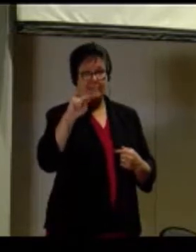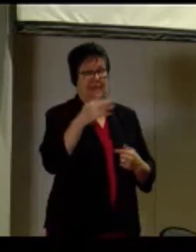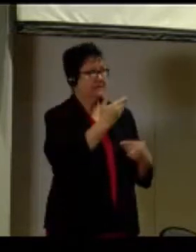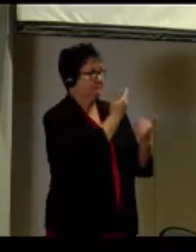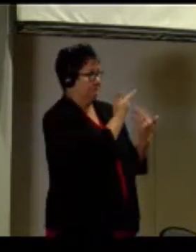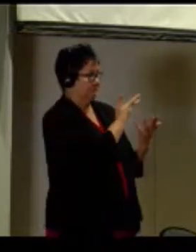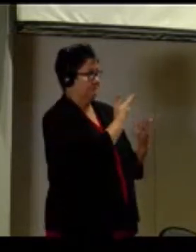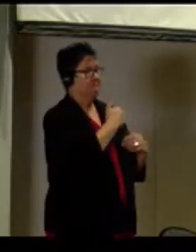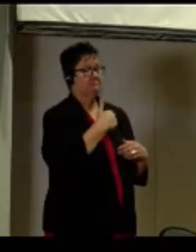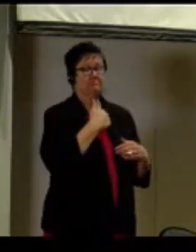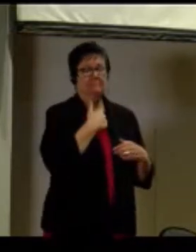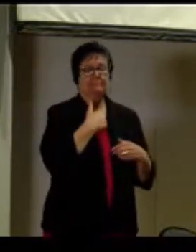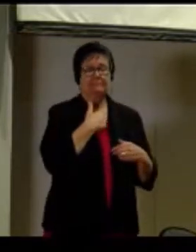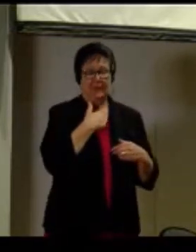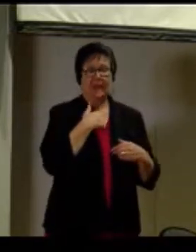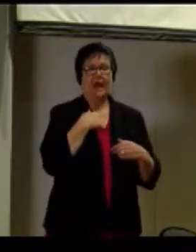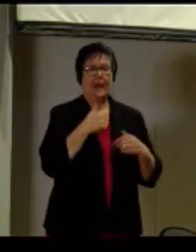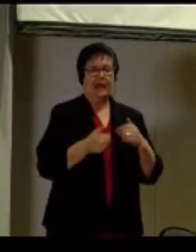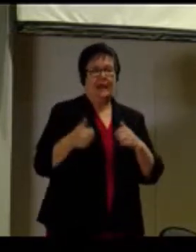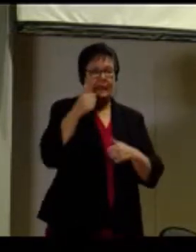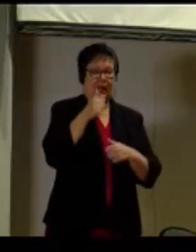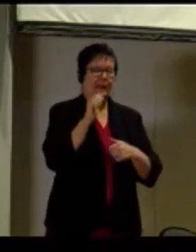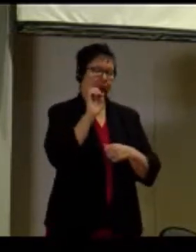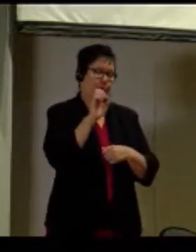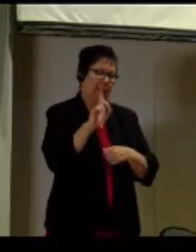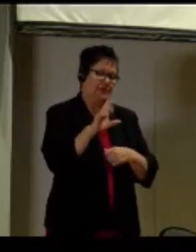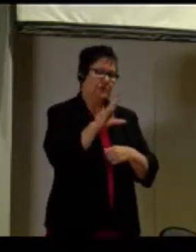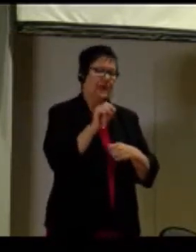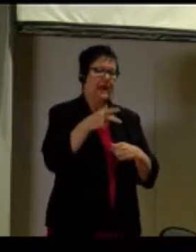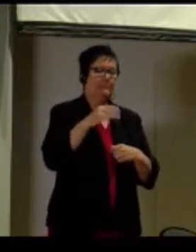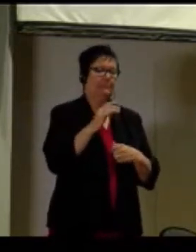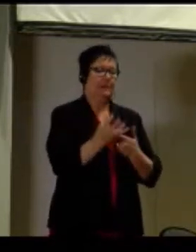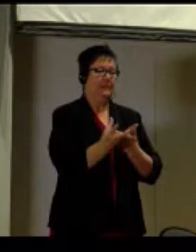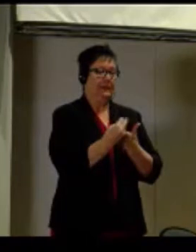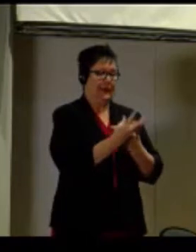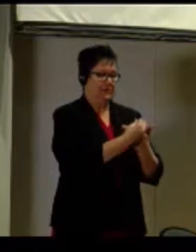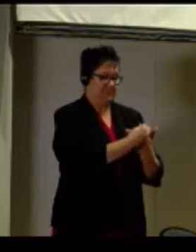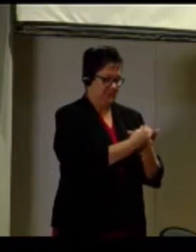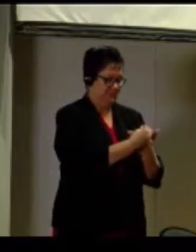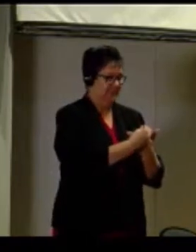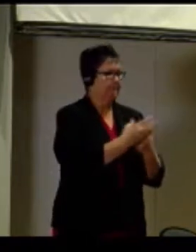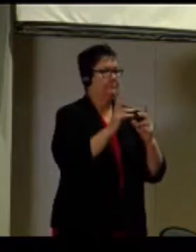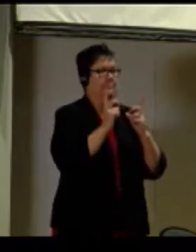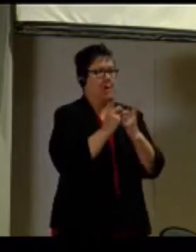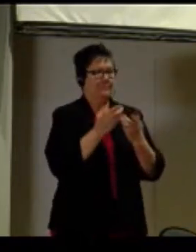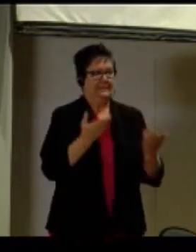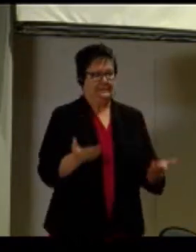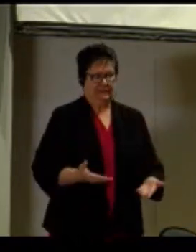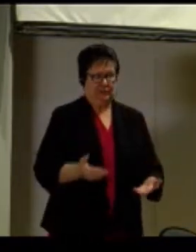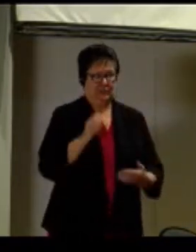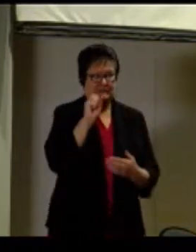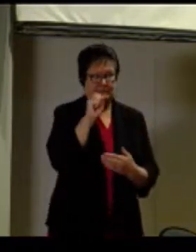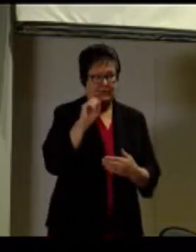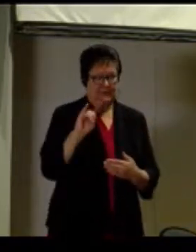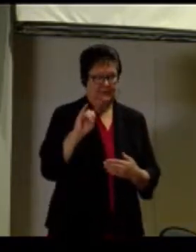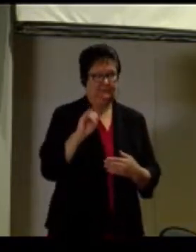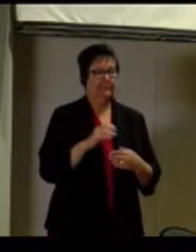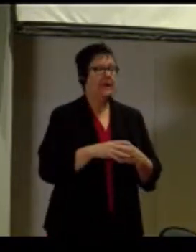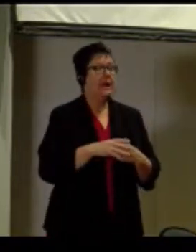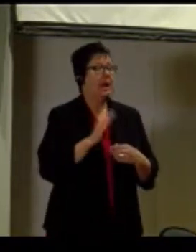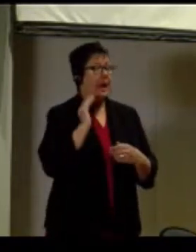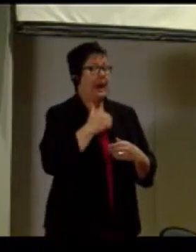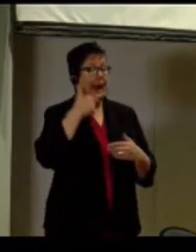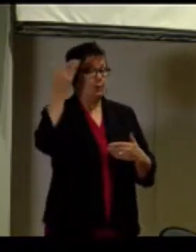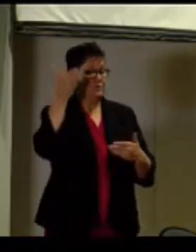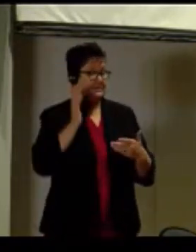Museum. I also head the Education and Public Engagement departments at the museum. So our speakers